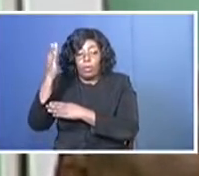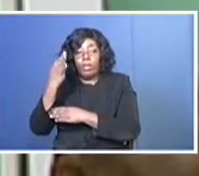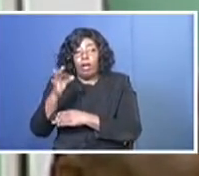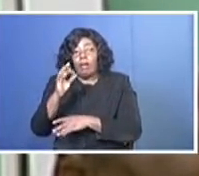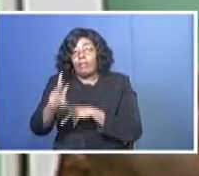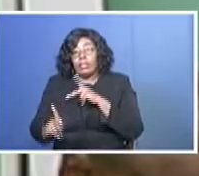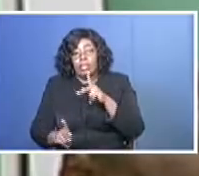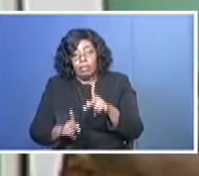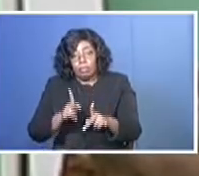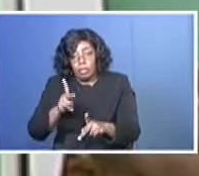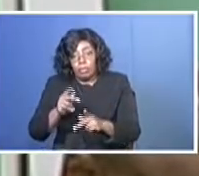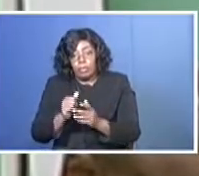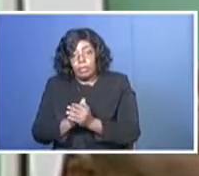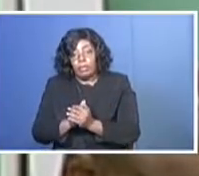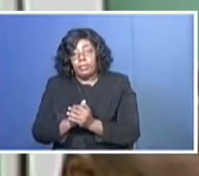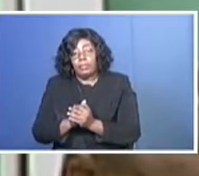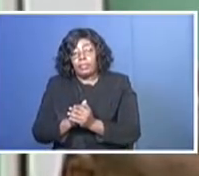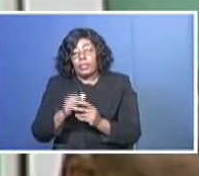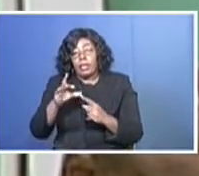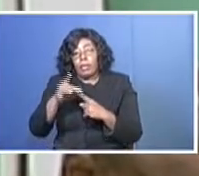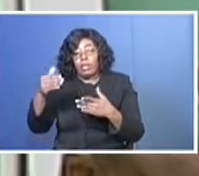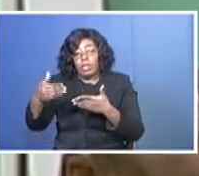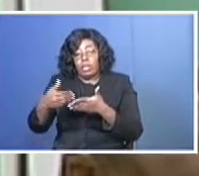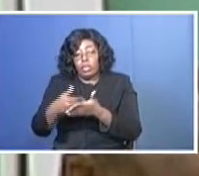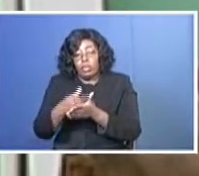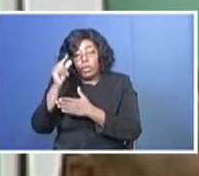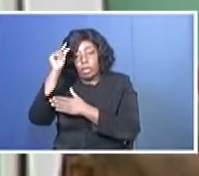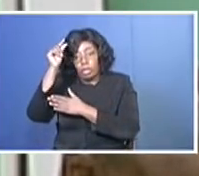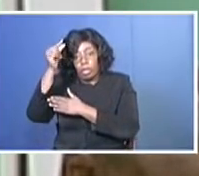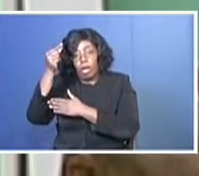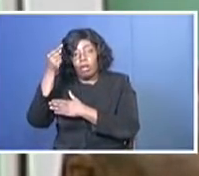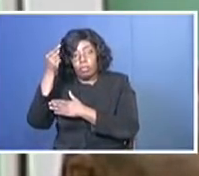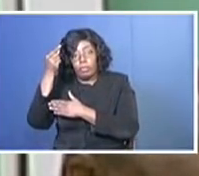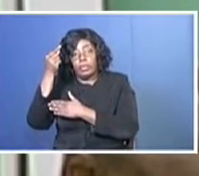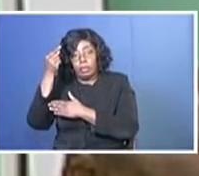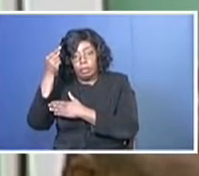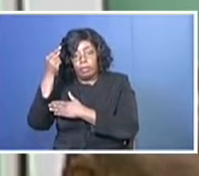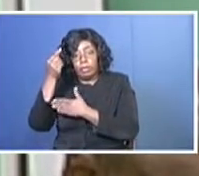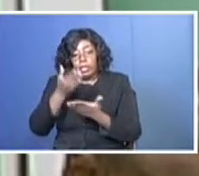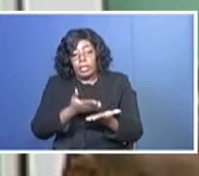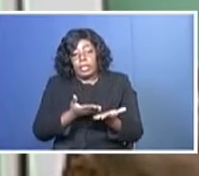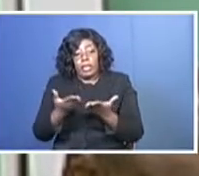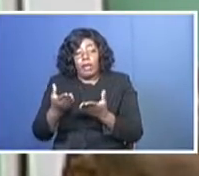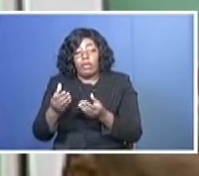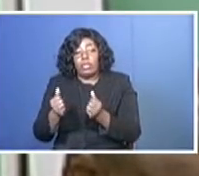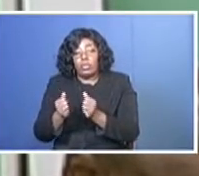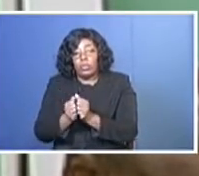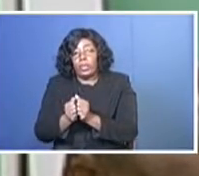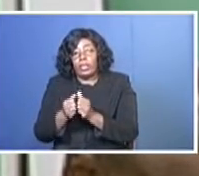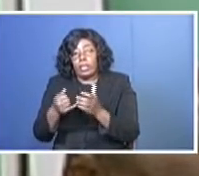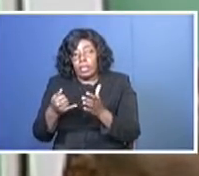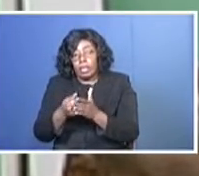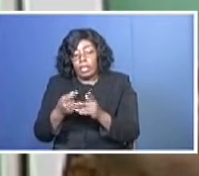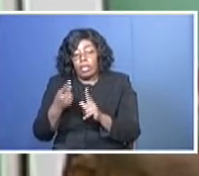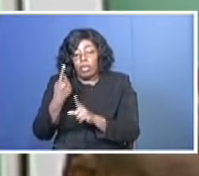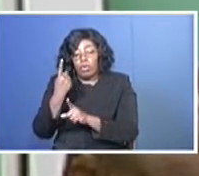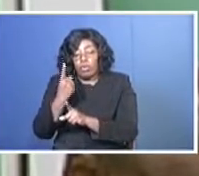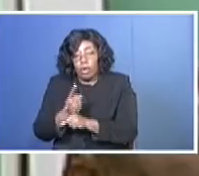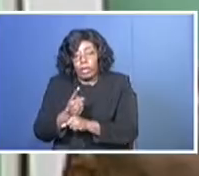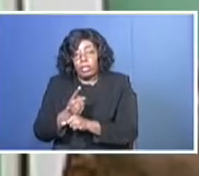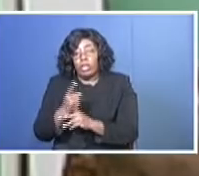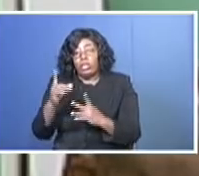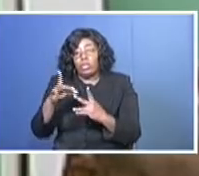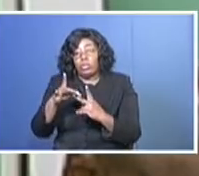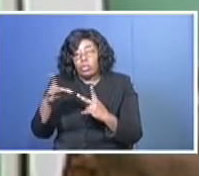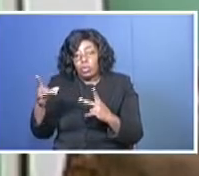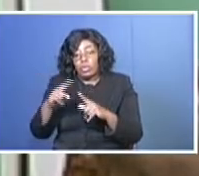in electing a new government carries with it the right to choose